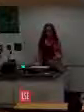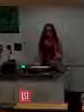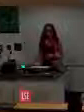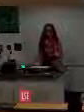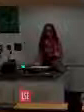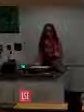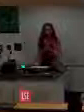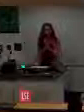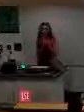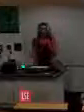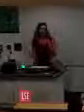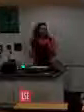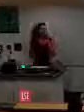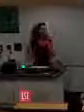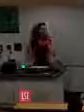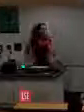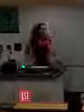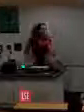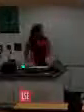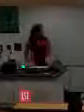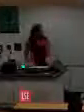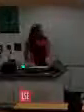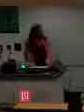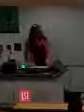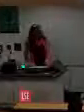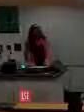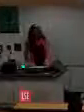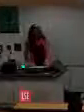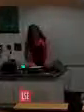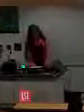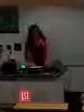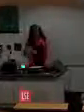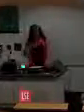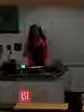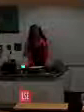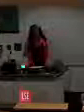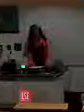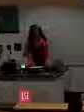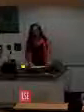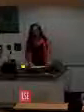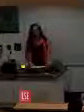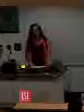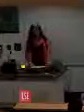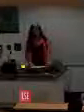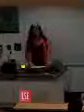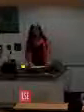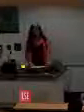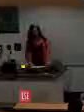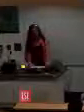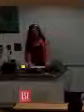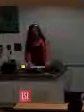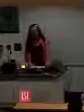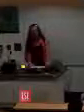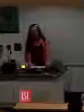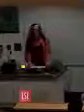those who are disadvantaged, and that we see an increase of inequalities. And this has to do partly with the digital side, but as I talk